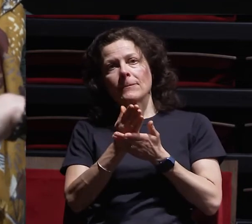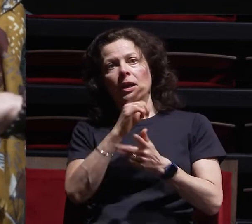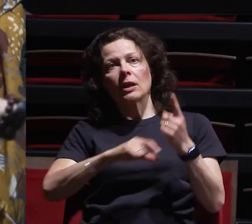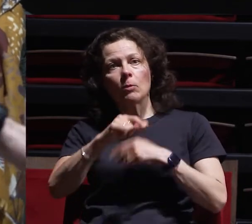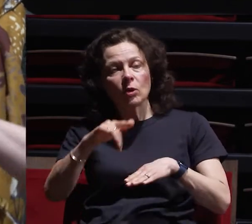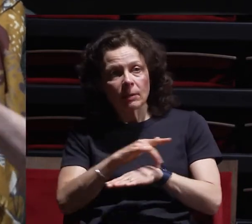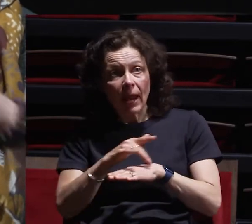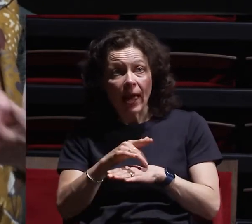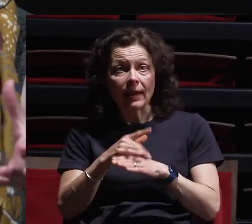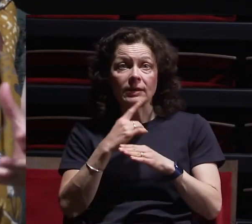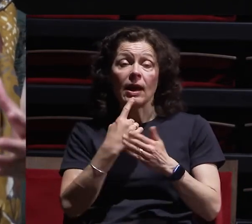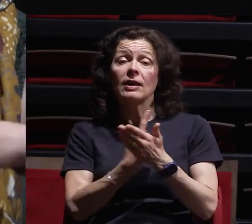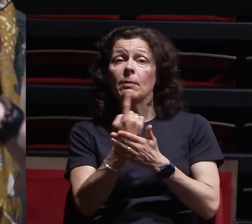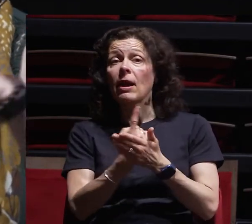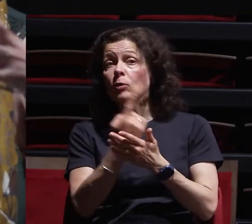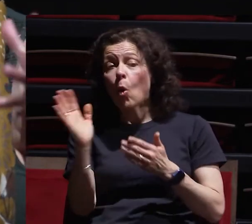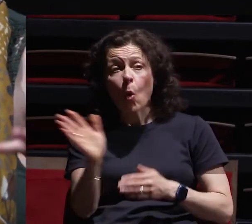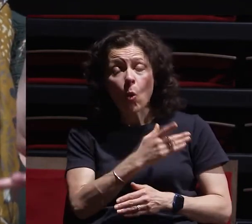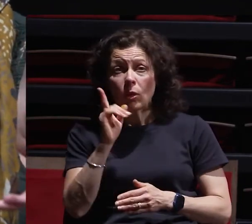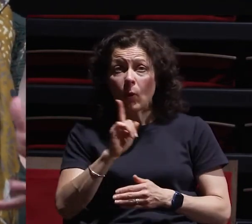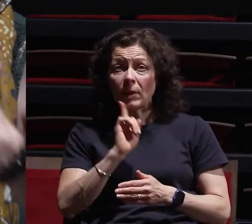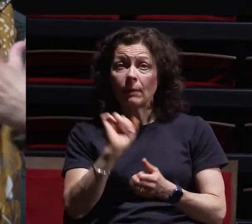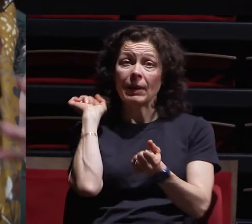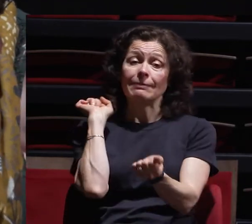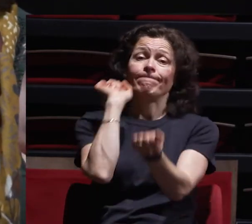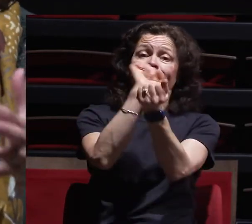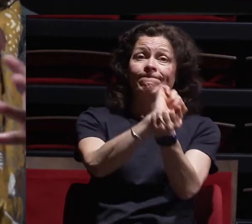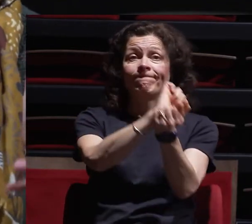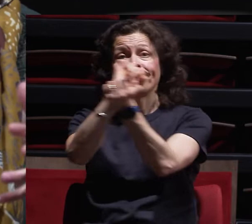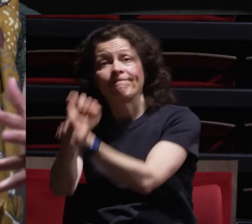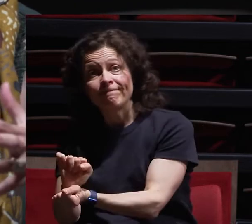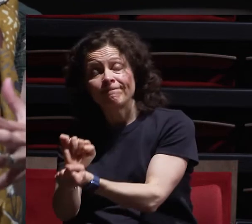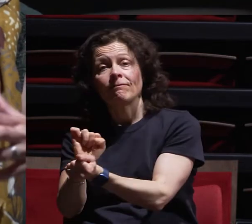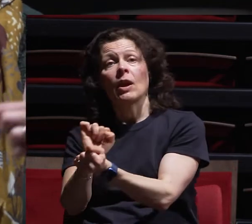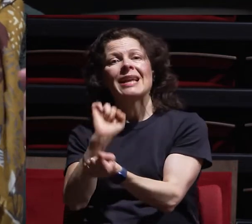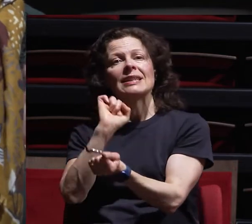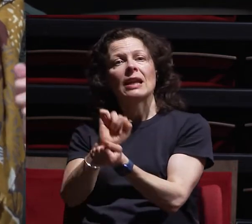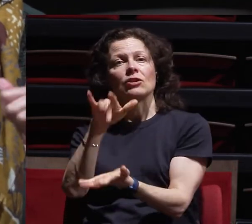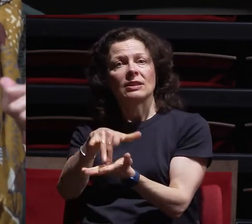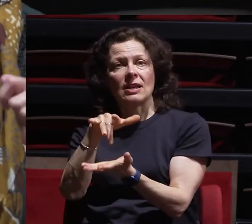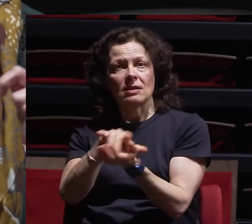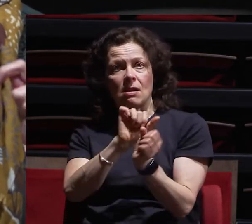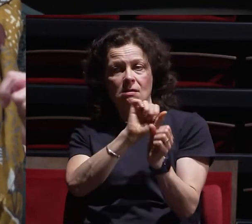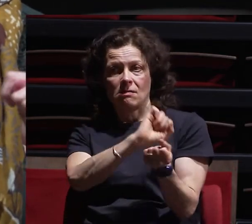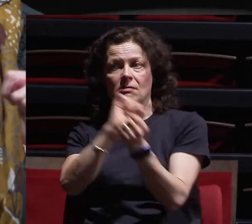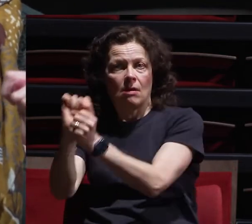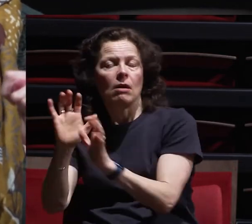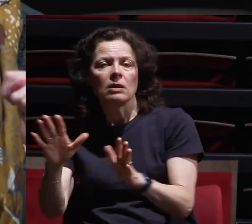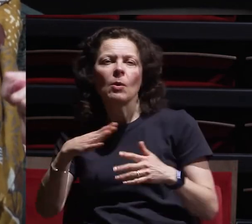play in terms of it's talking about all the women who are incarcerated in a detention centre. But